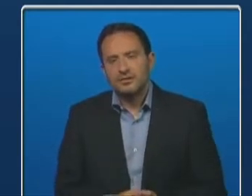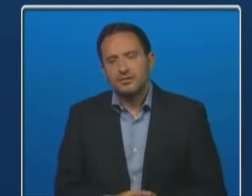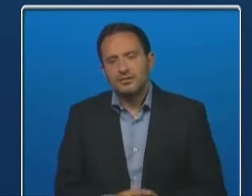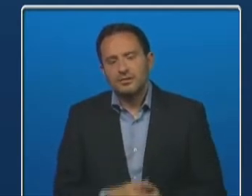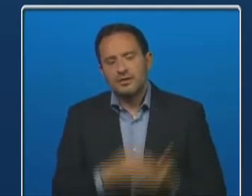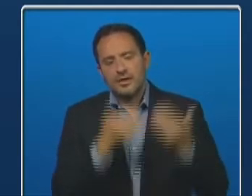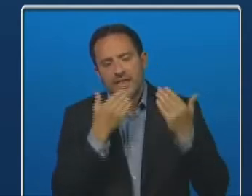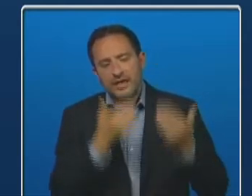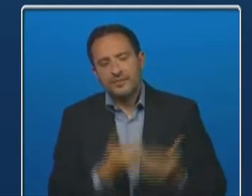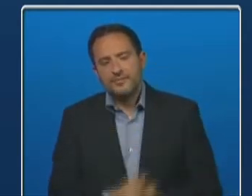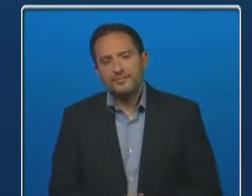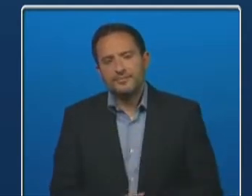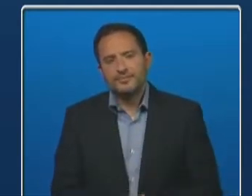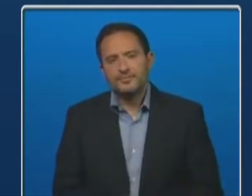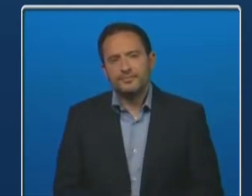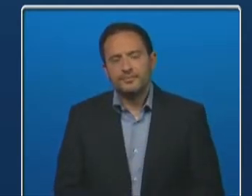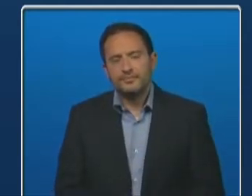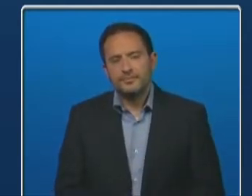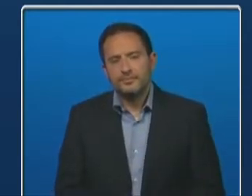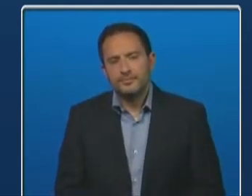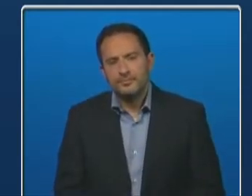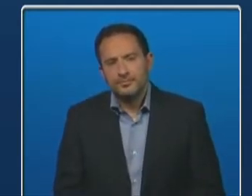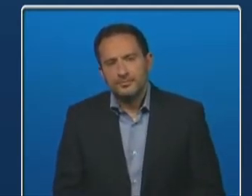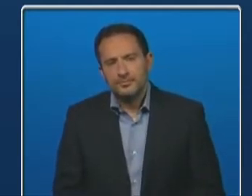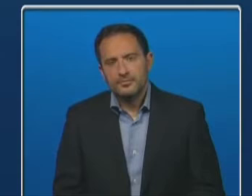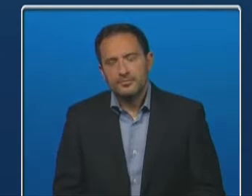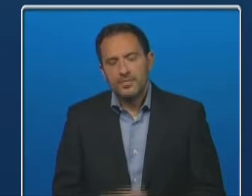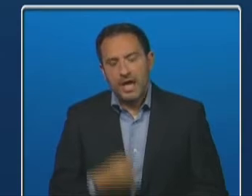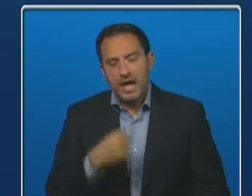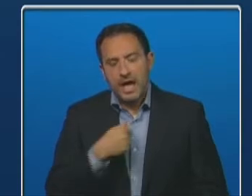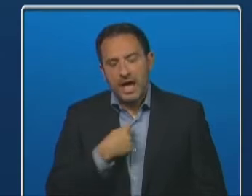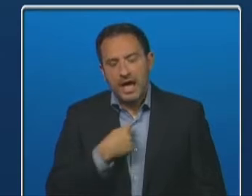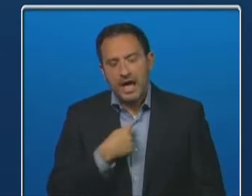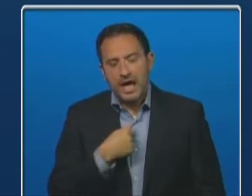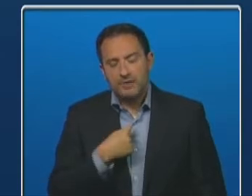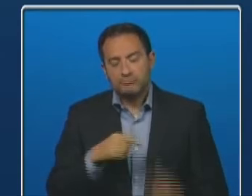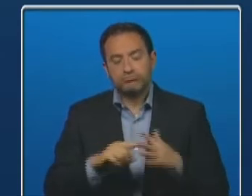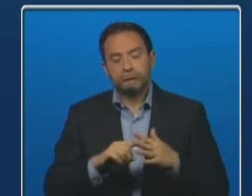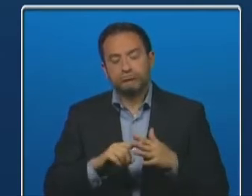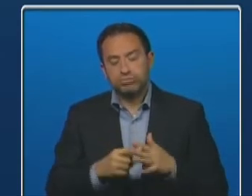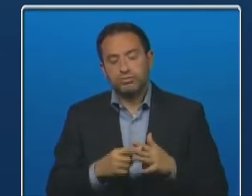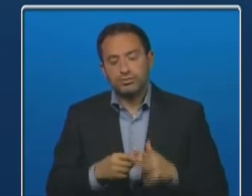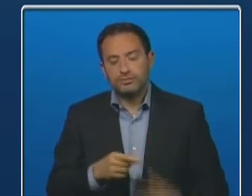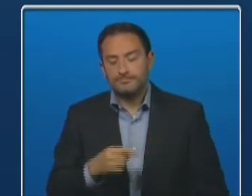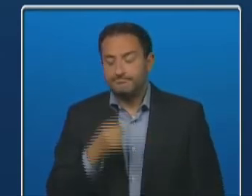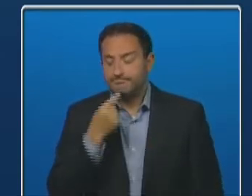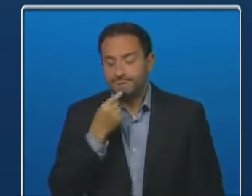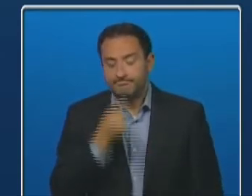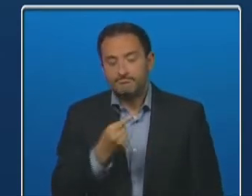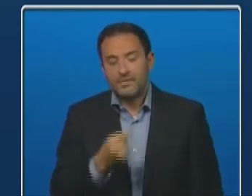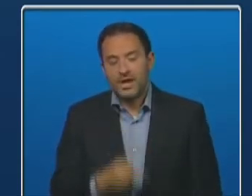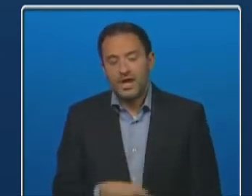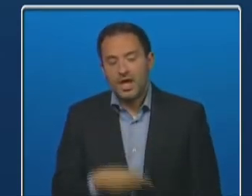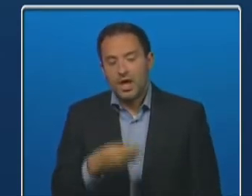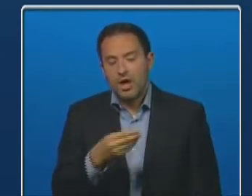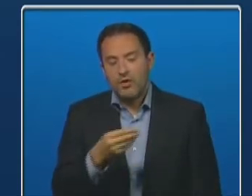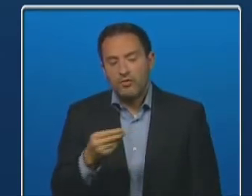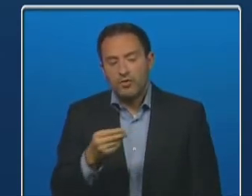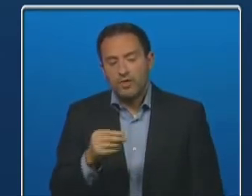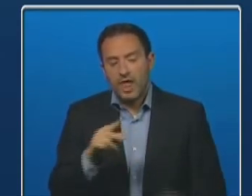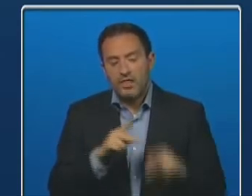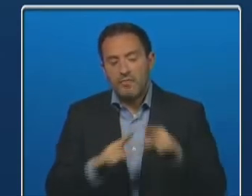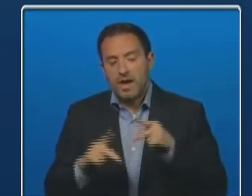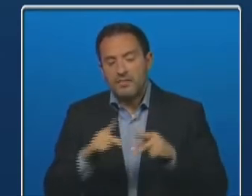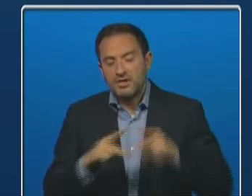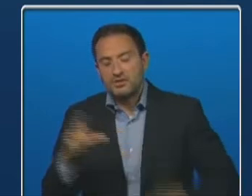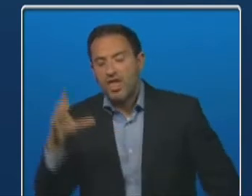Thank you. Karen? Actually, I was just going to start and say that we do know from our population estimates that